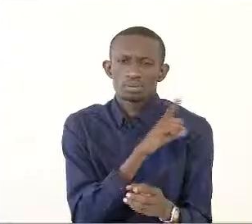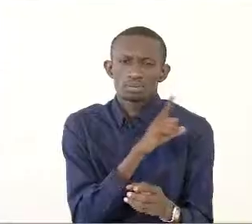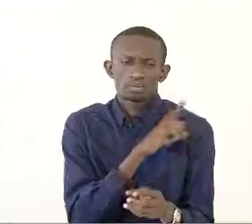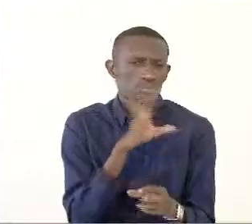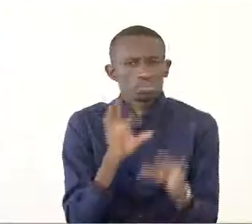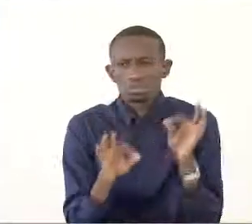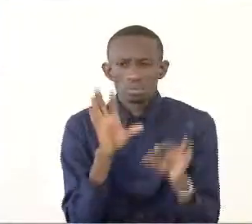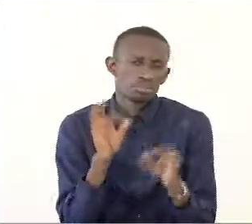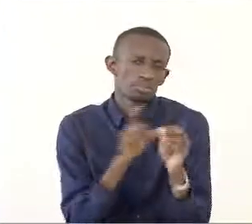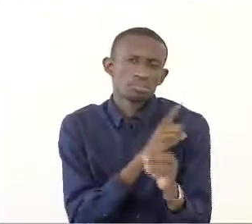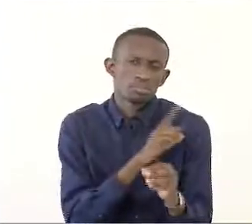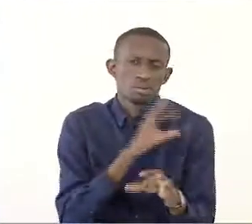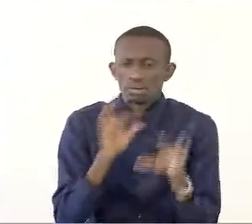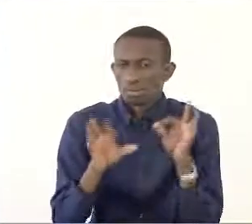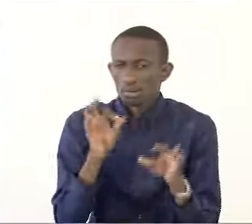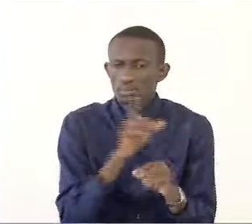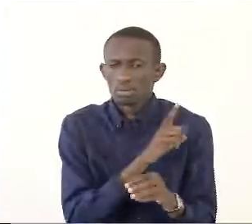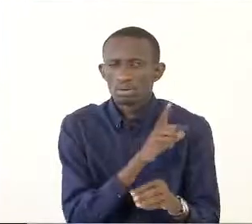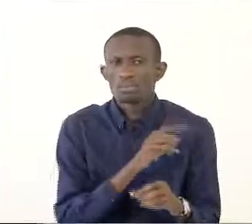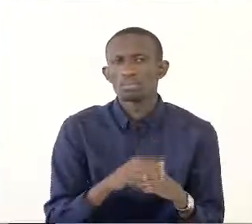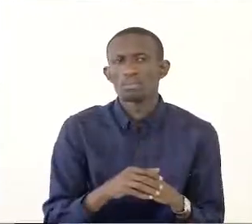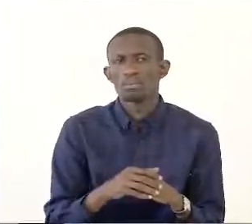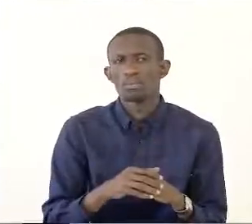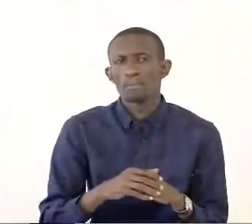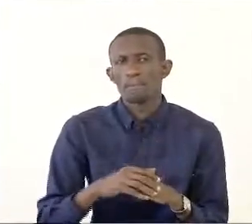it is a random